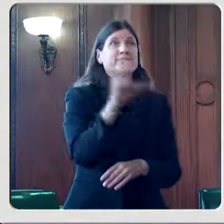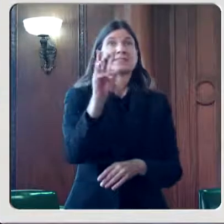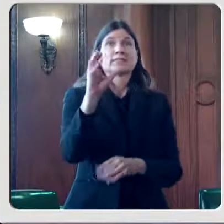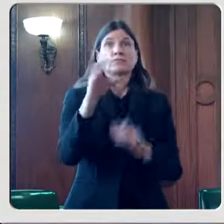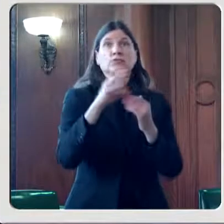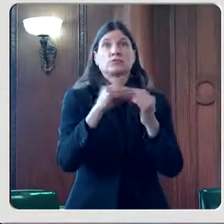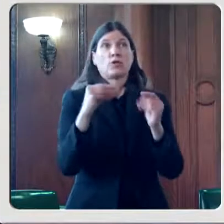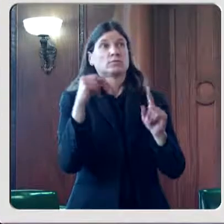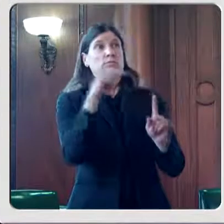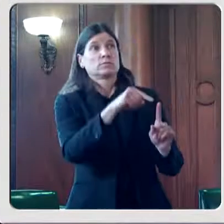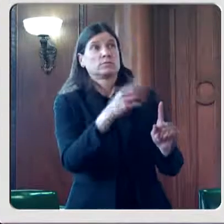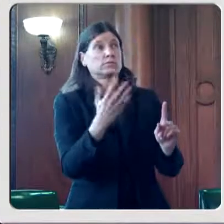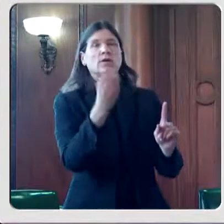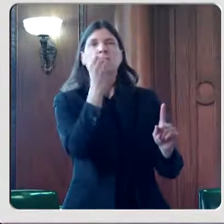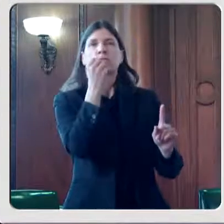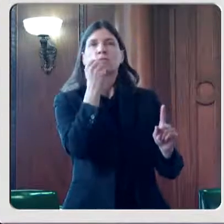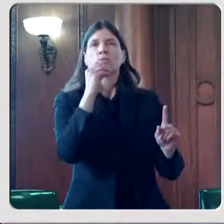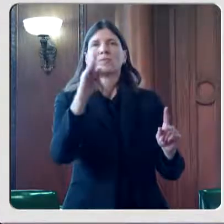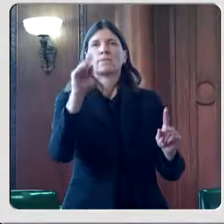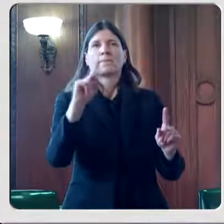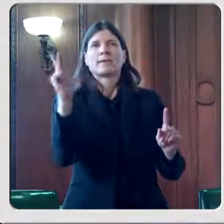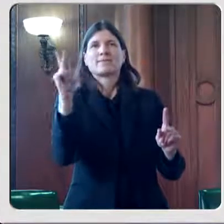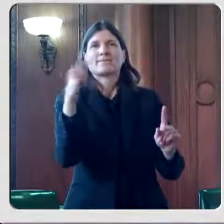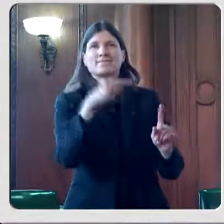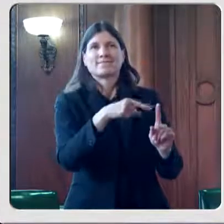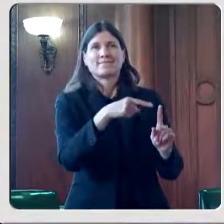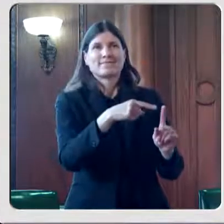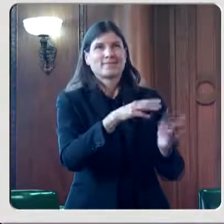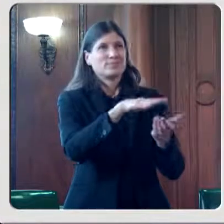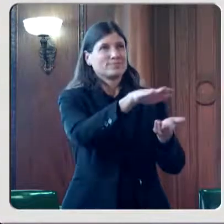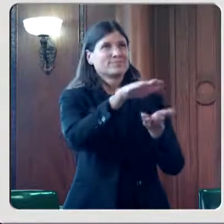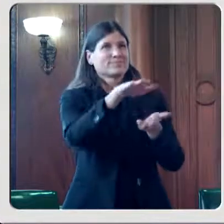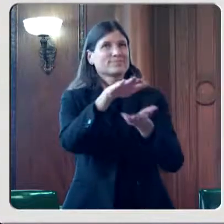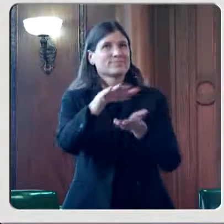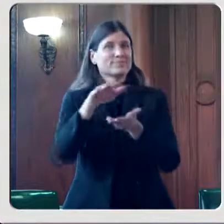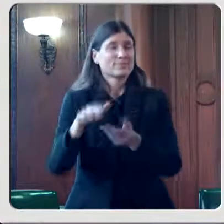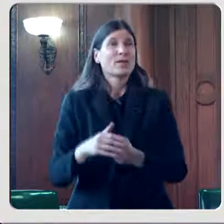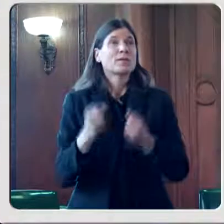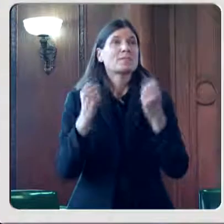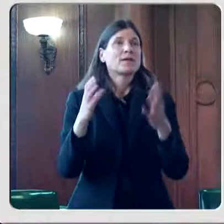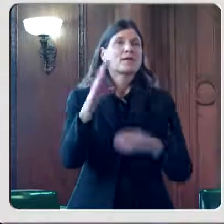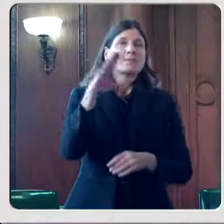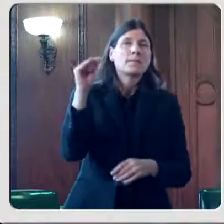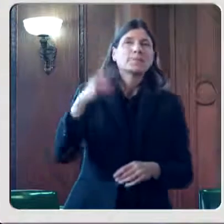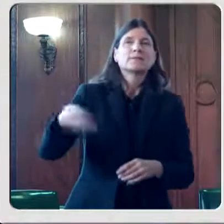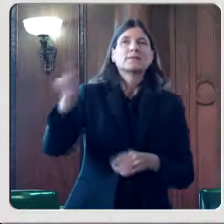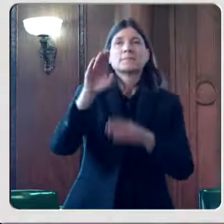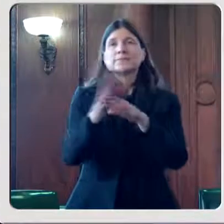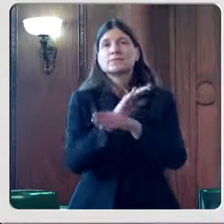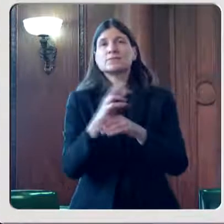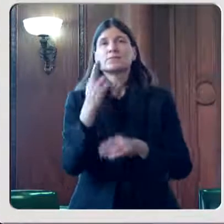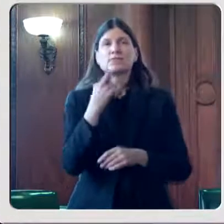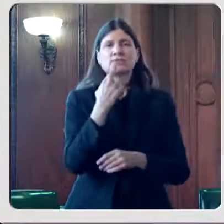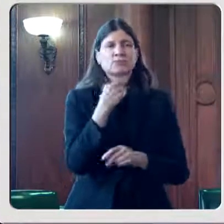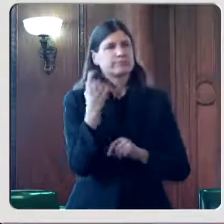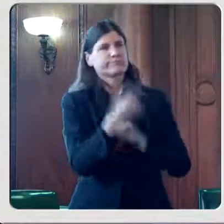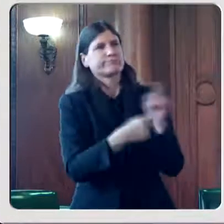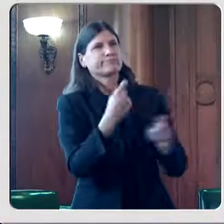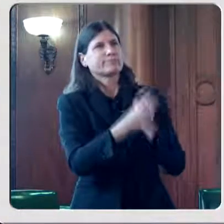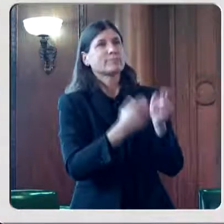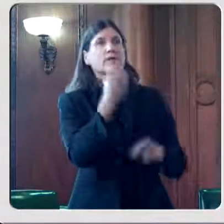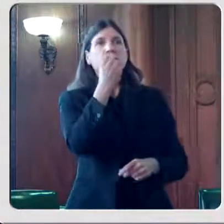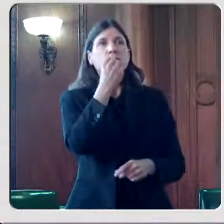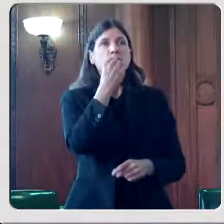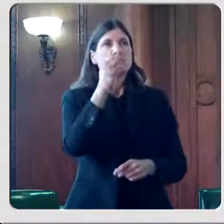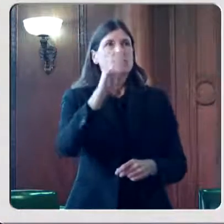thousands of dollars we were able to bring from the business community for them. Next week,